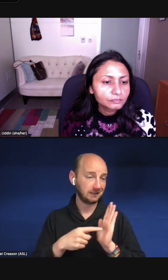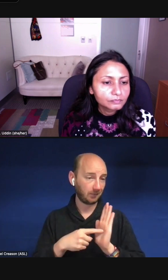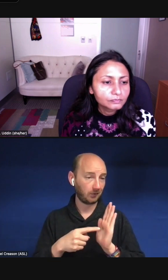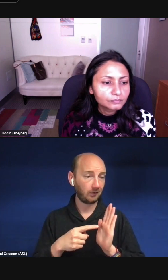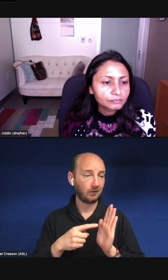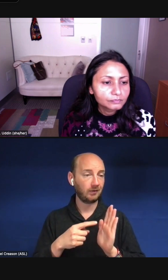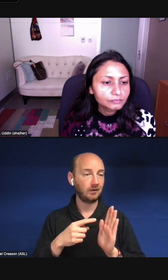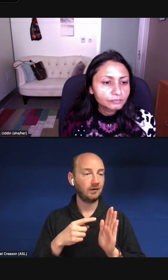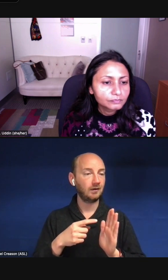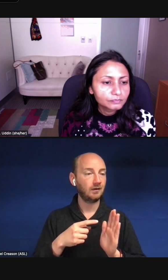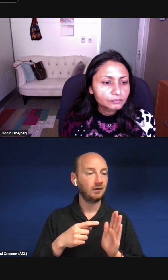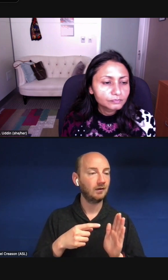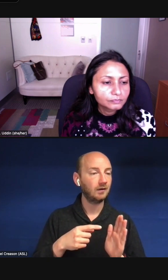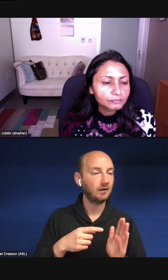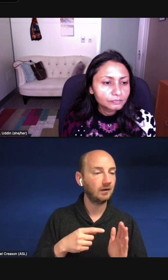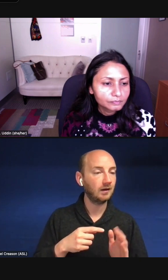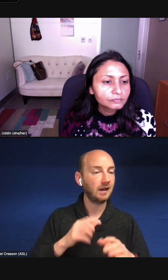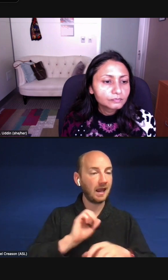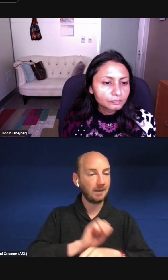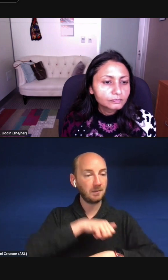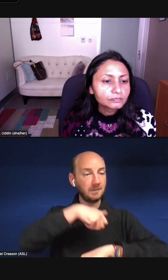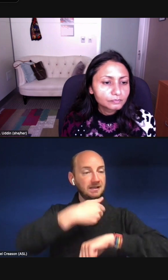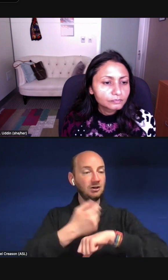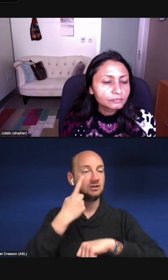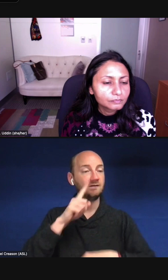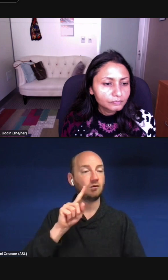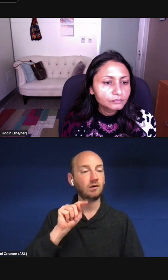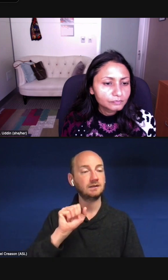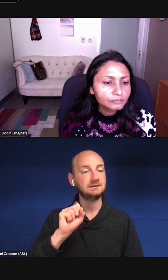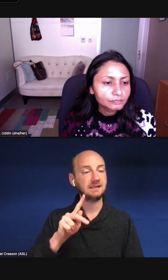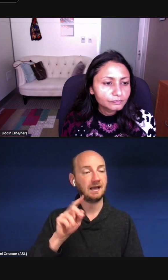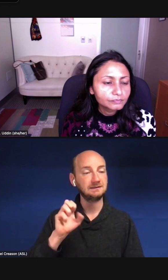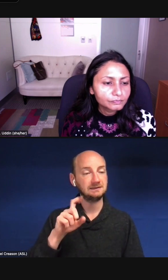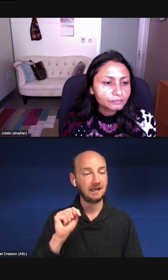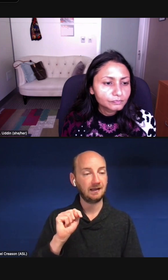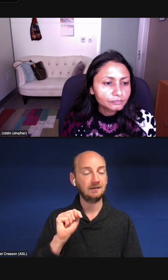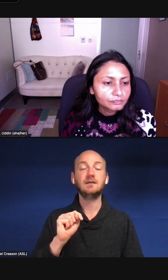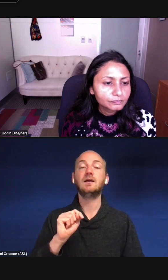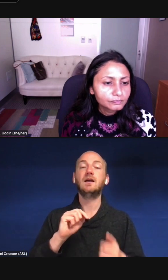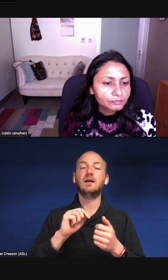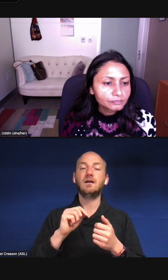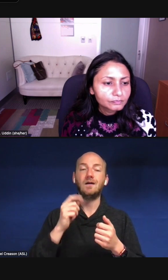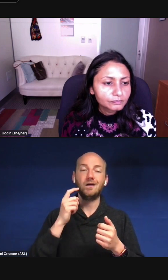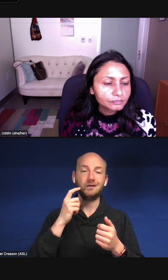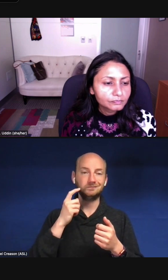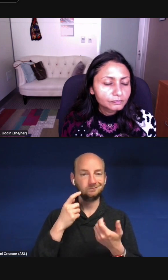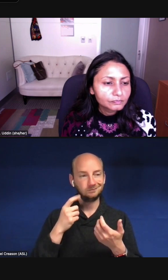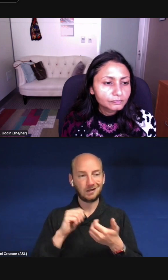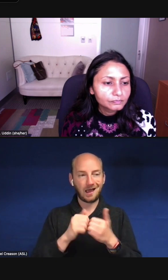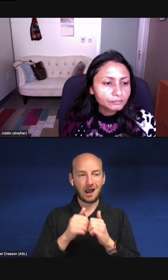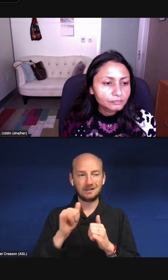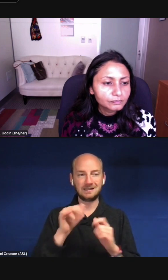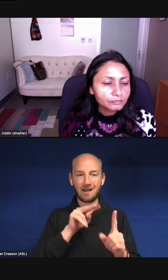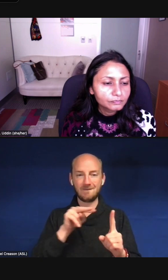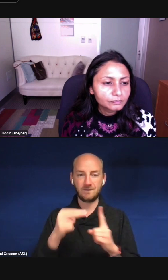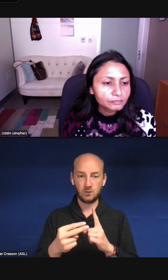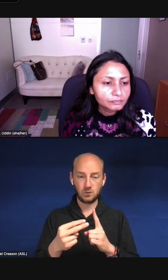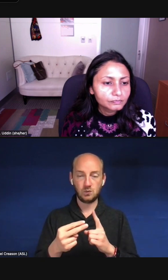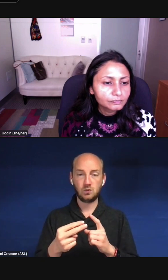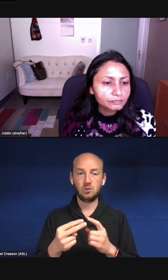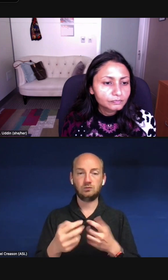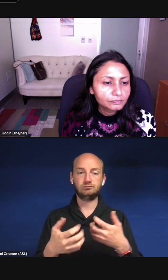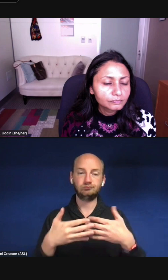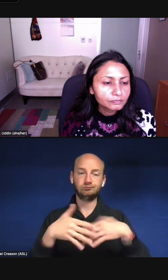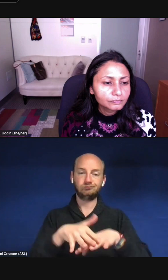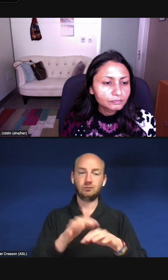then serves flexible behavior. How does this view integrate with your findings that the switch between brain states is a